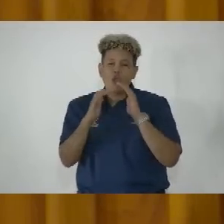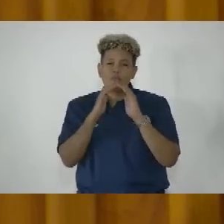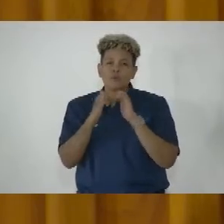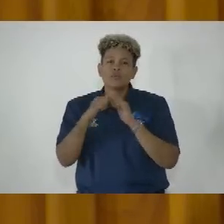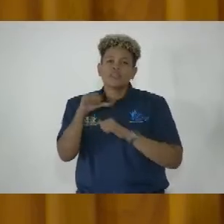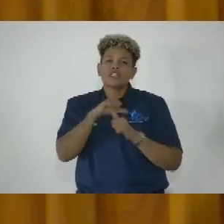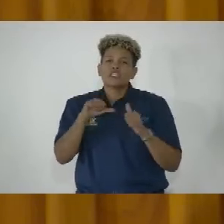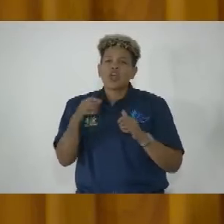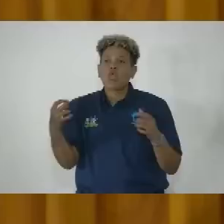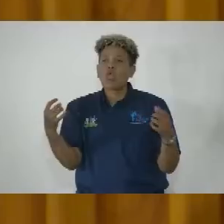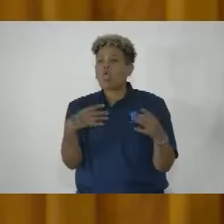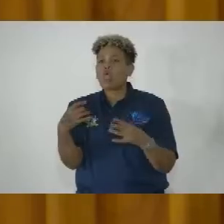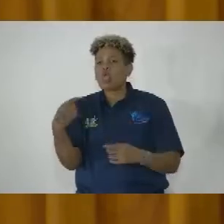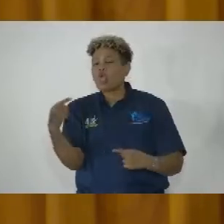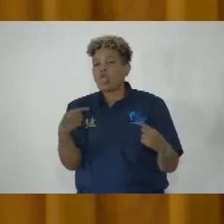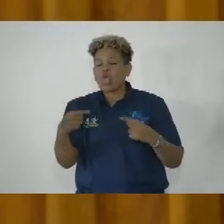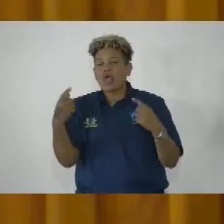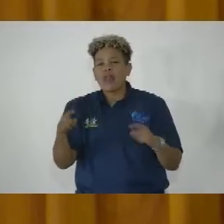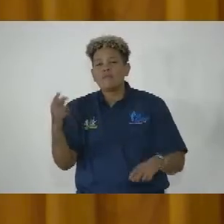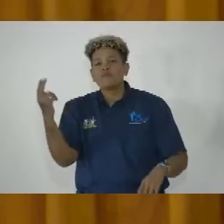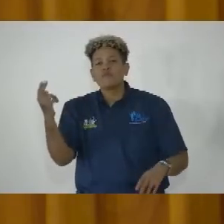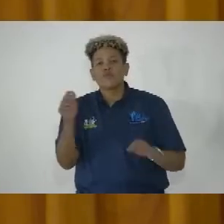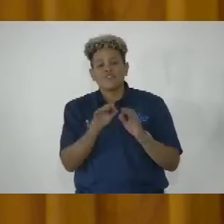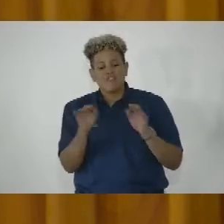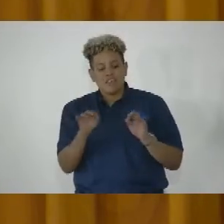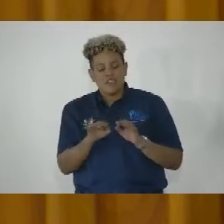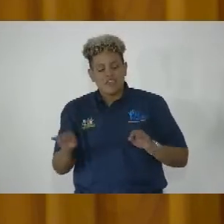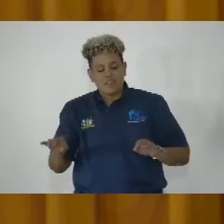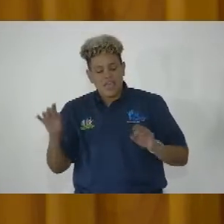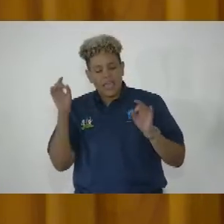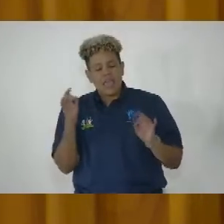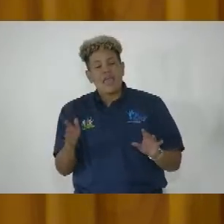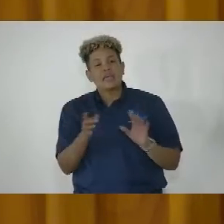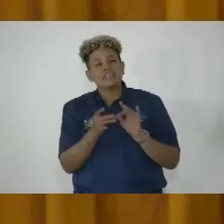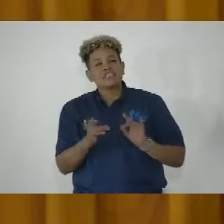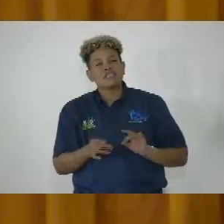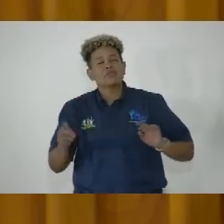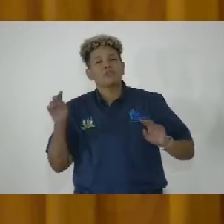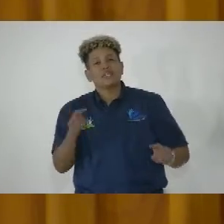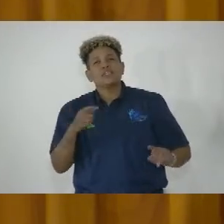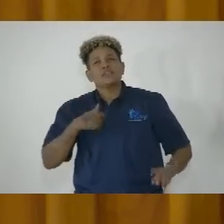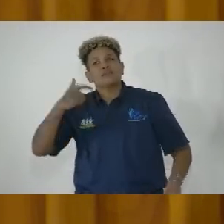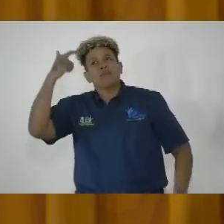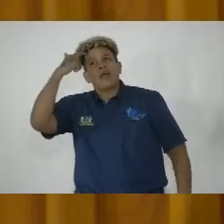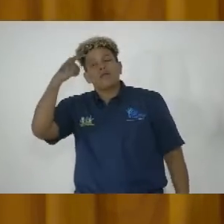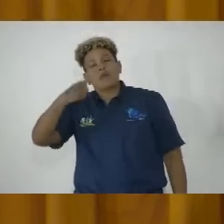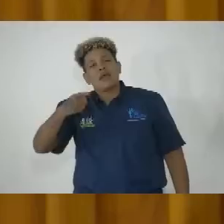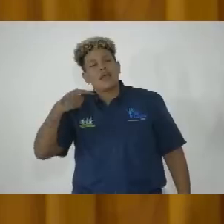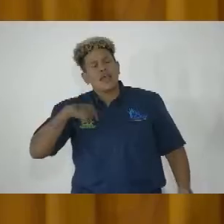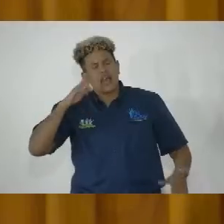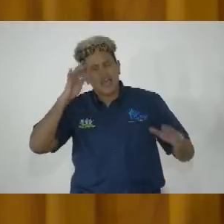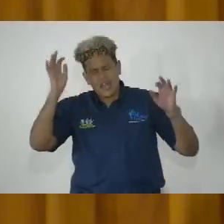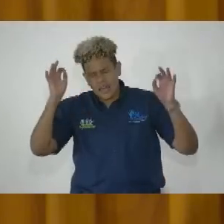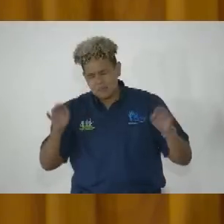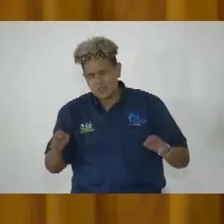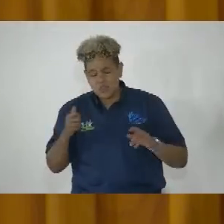each other, and the use of the phrase hate speech. And to my absolute